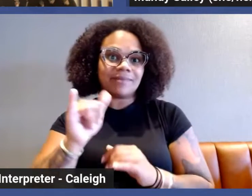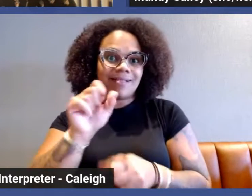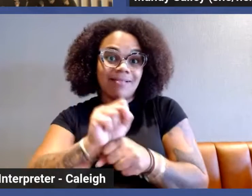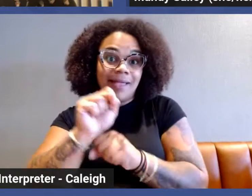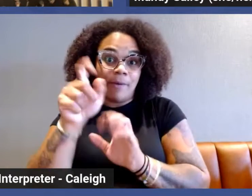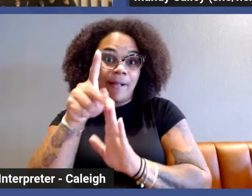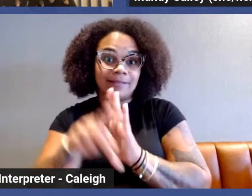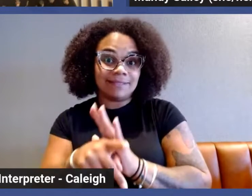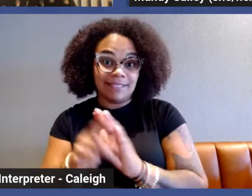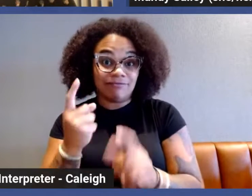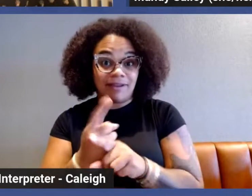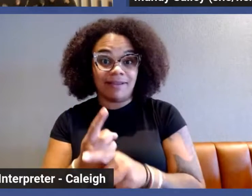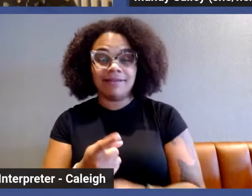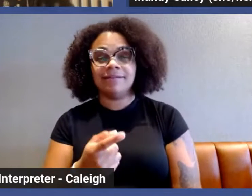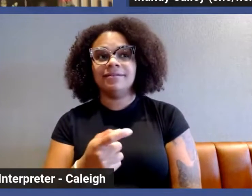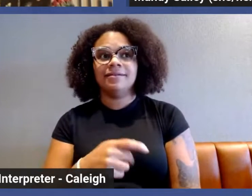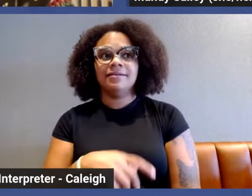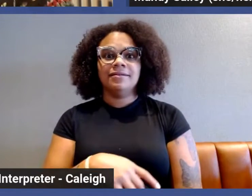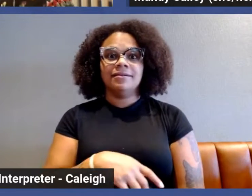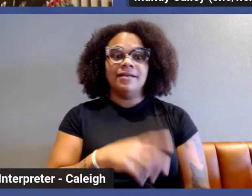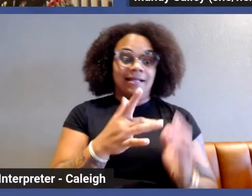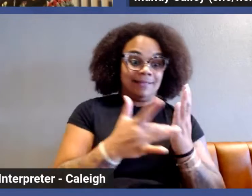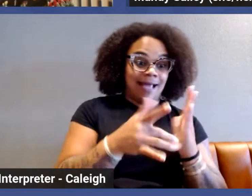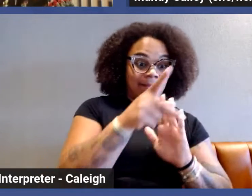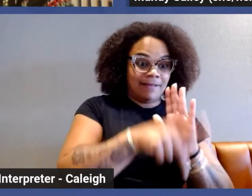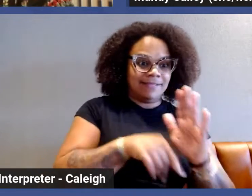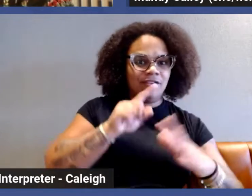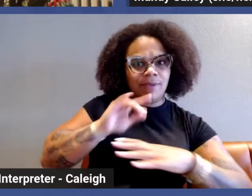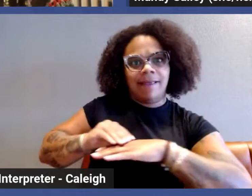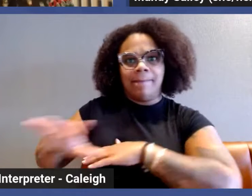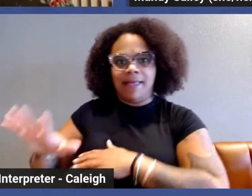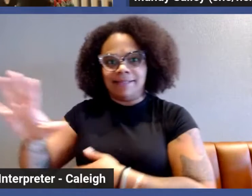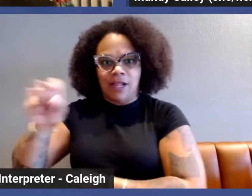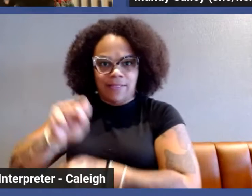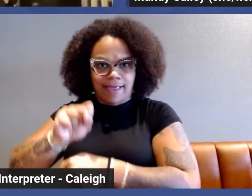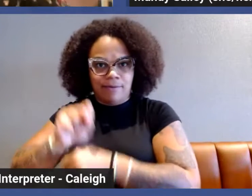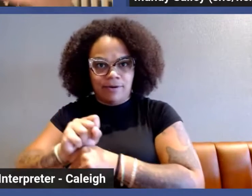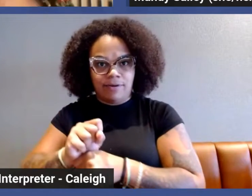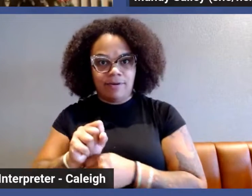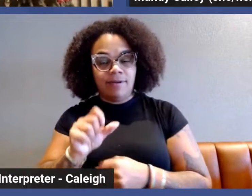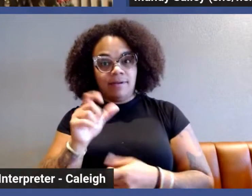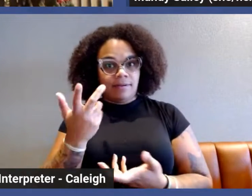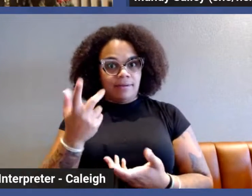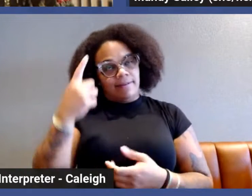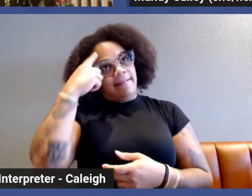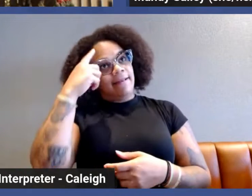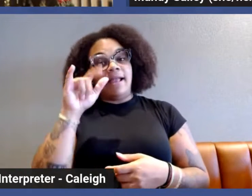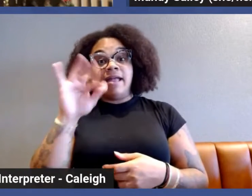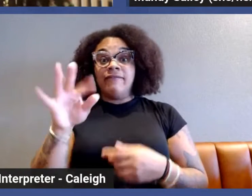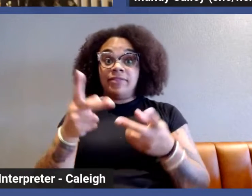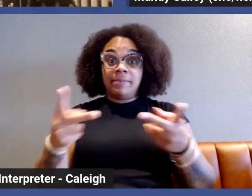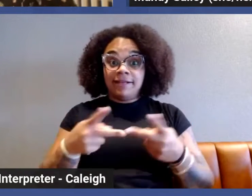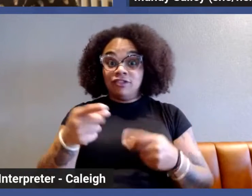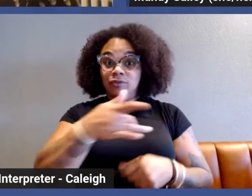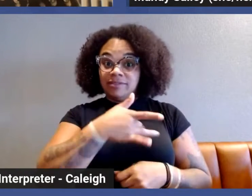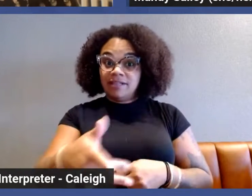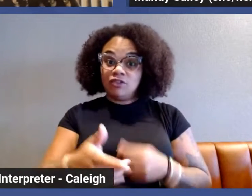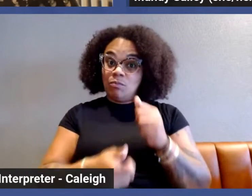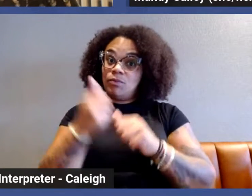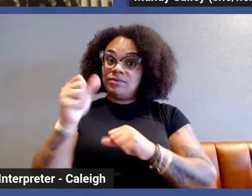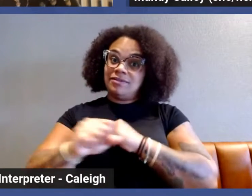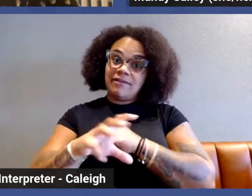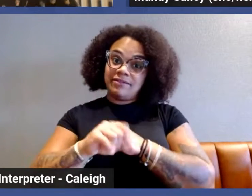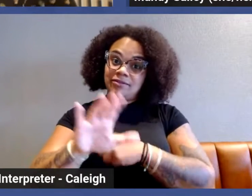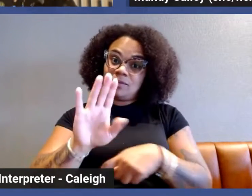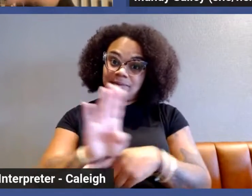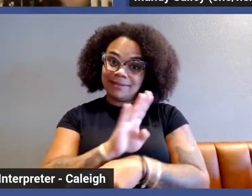Like it has a really direct, if the place that you are, your primary means of advertising your business